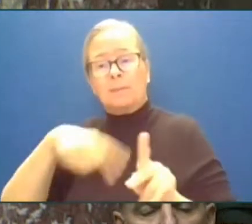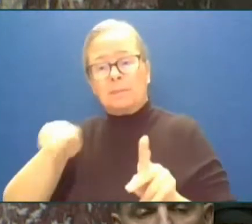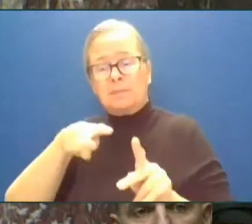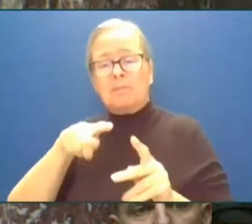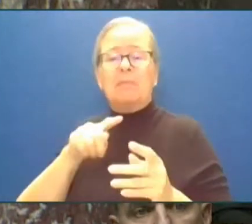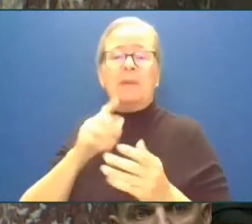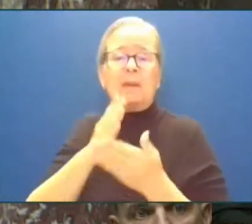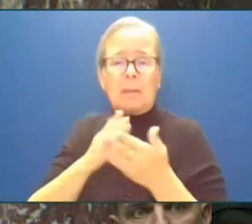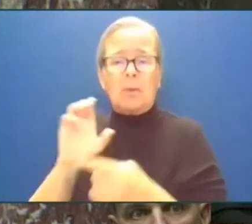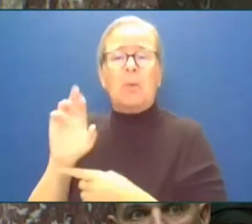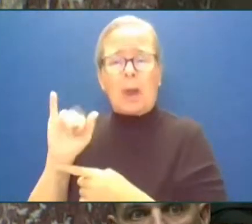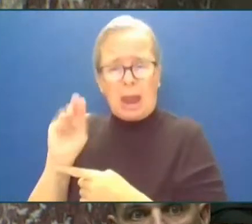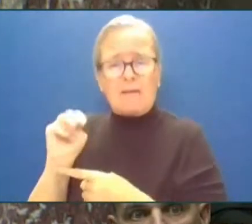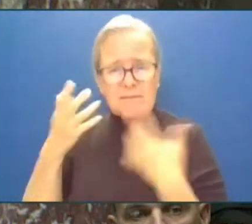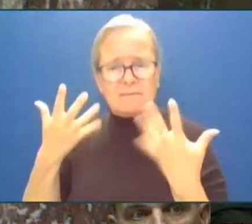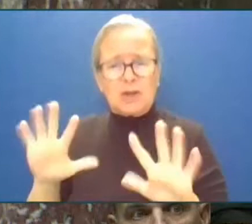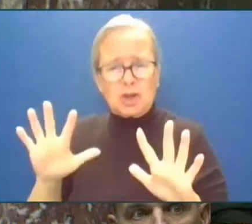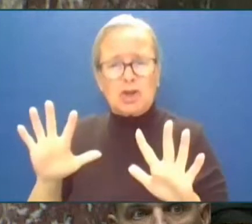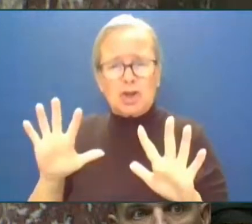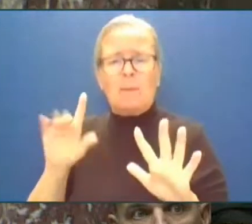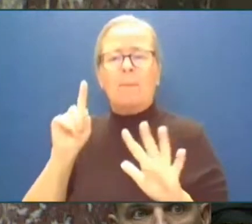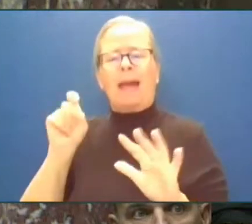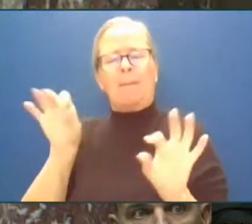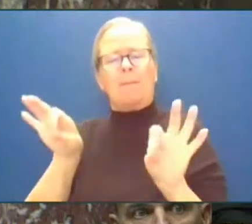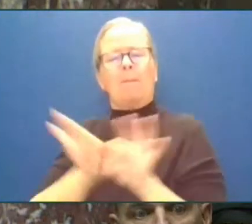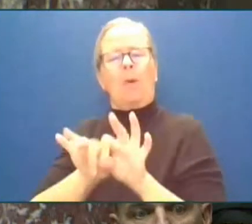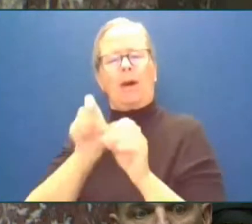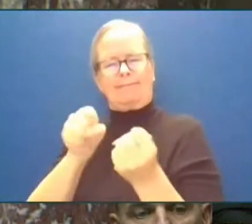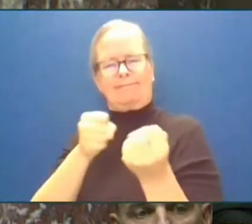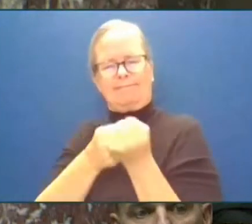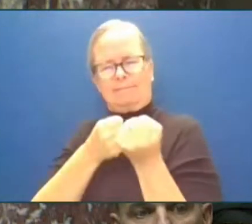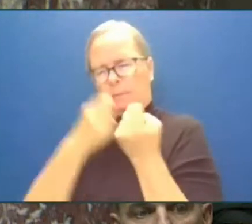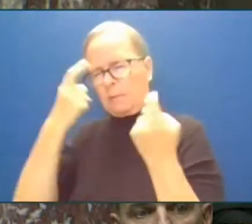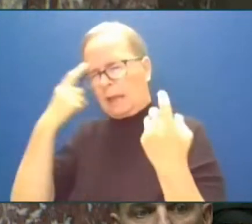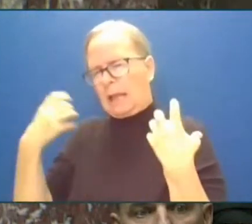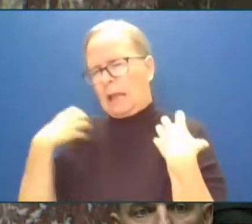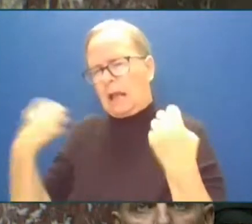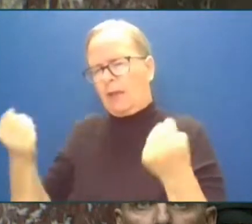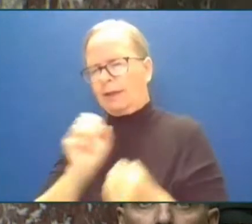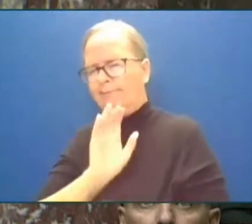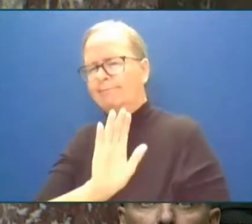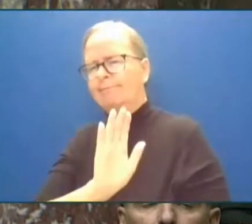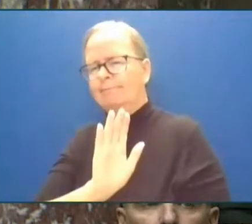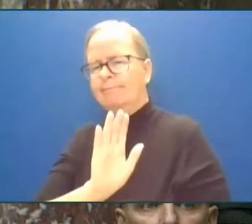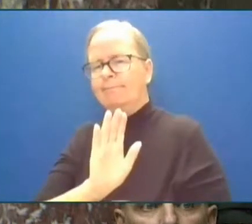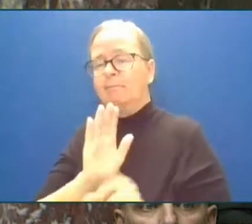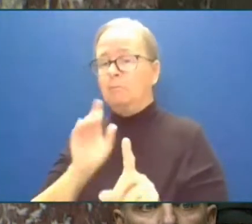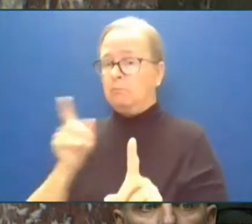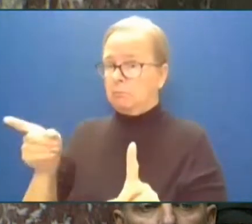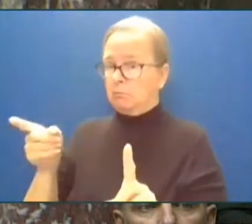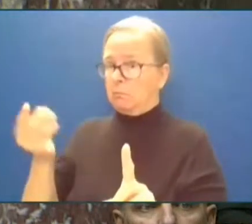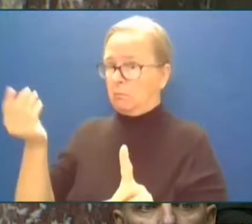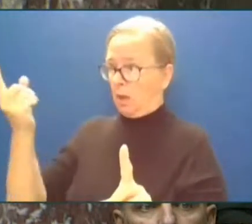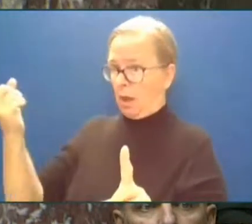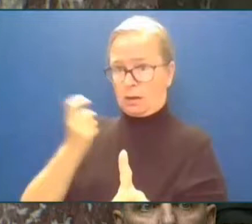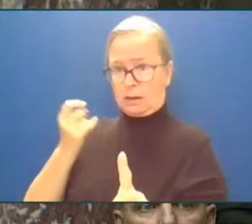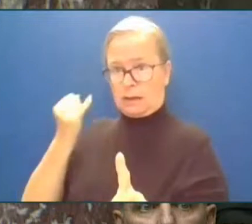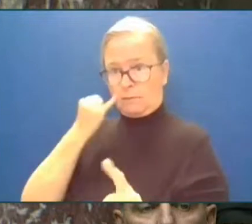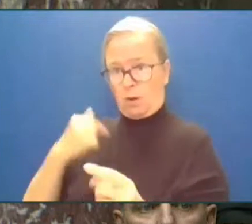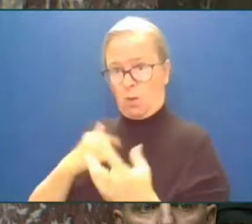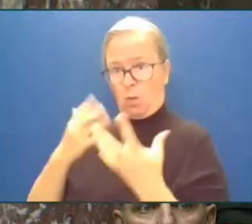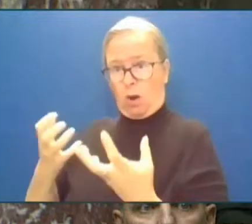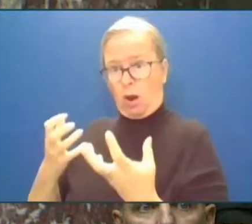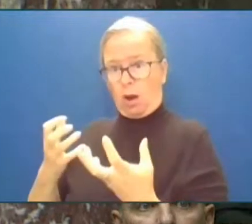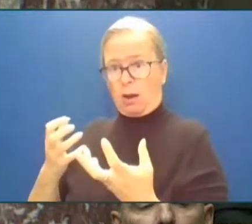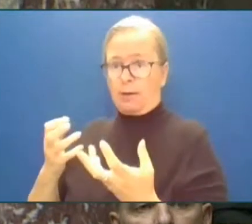with this complex problem, but if you're asking, if the member is asking, Mr. Speaker, if we seek to excuse criminal behavior, of